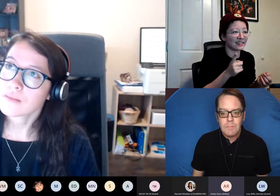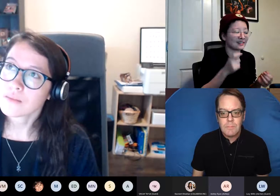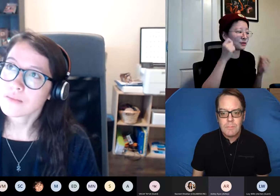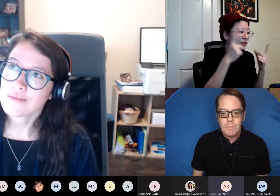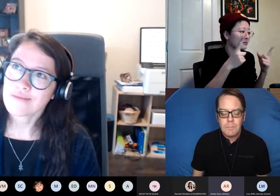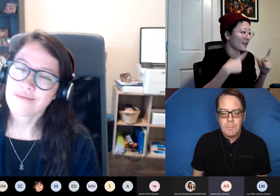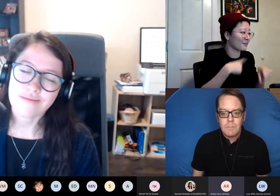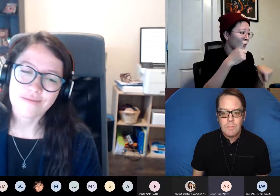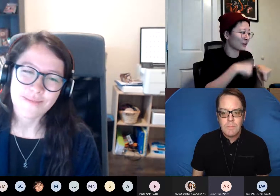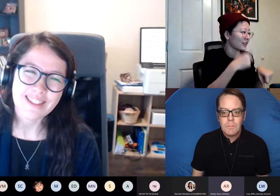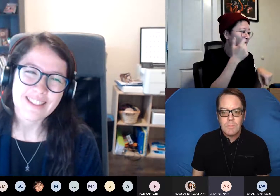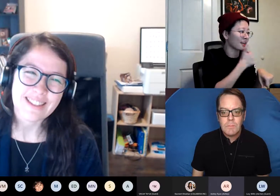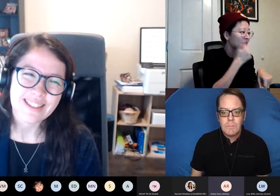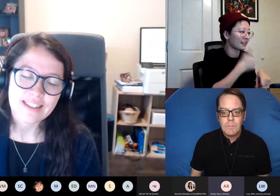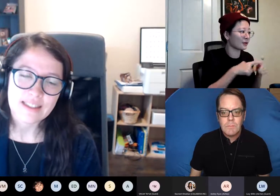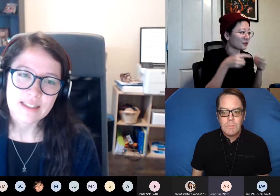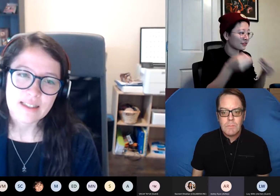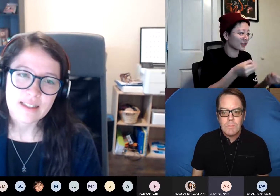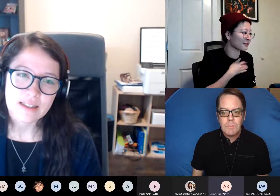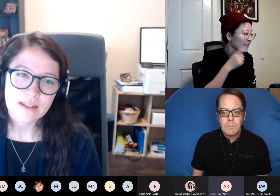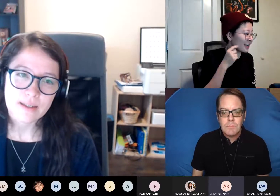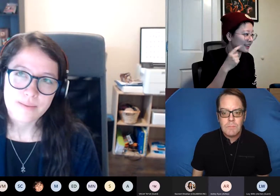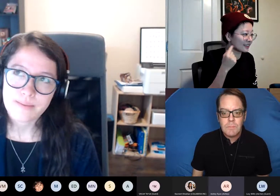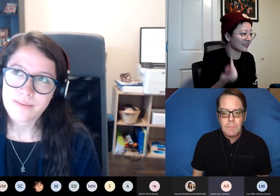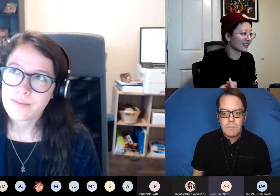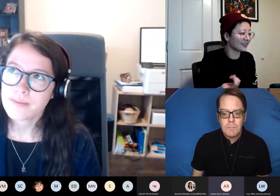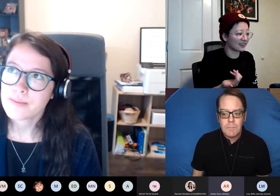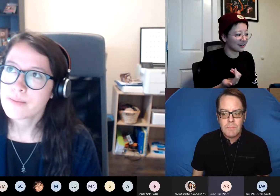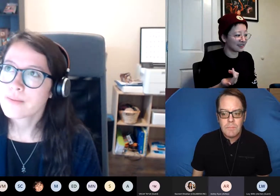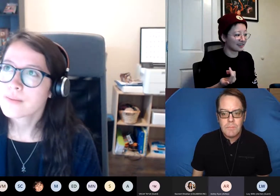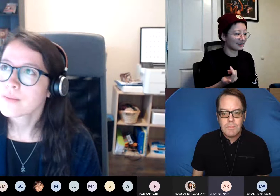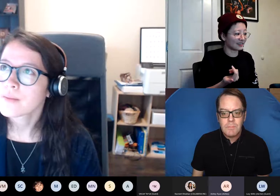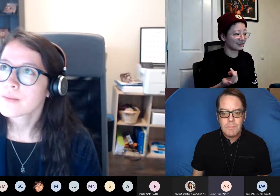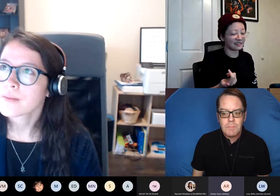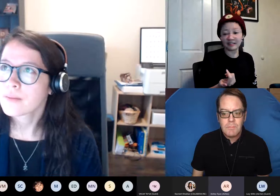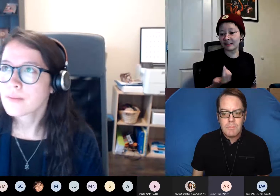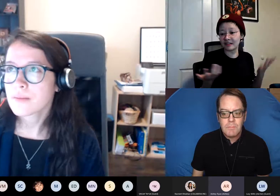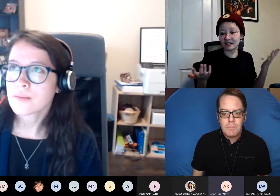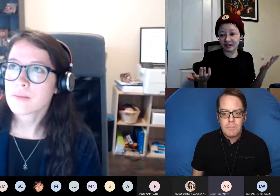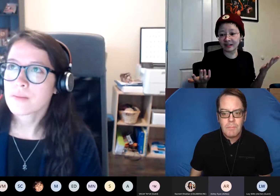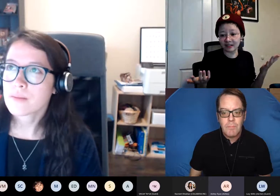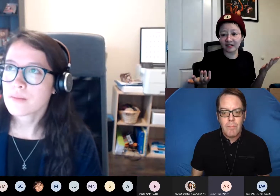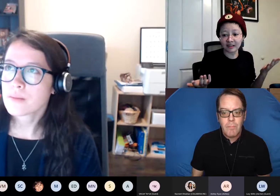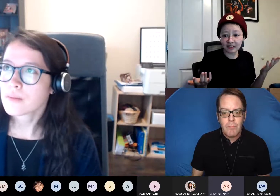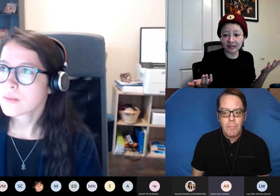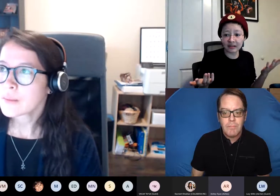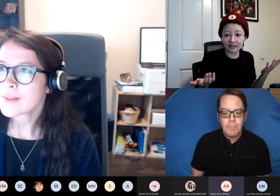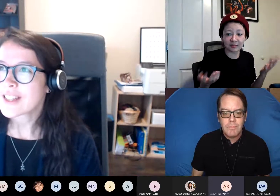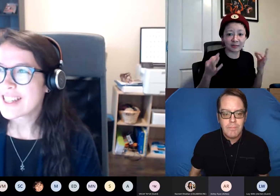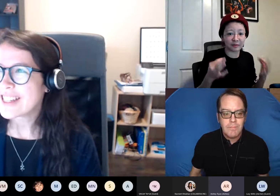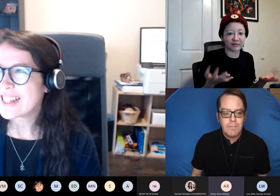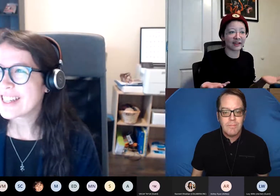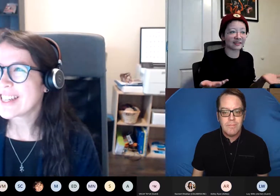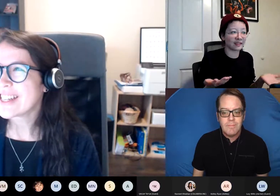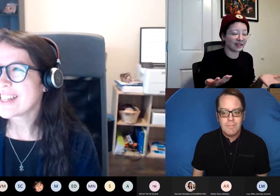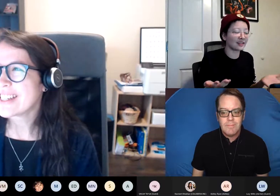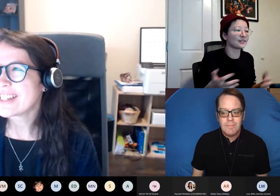perfect example of great technology. Wakes me up on time every day. I'm able to feed my cat.